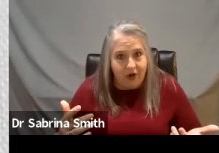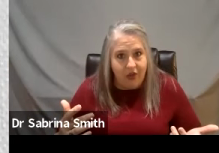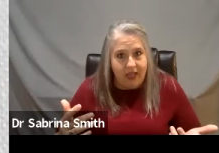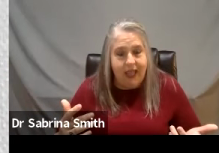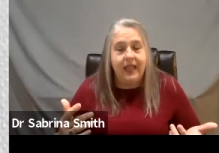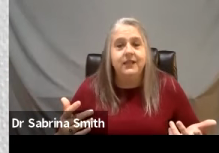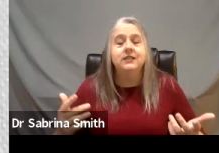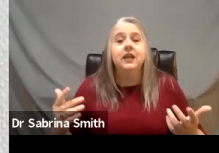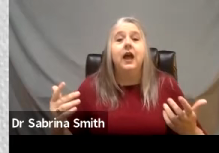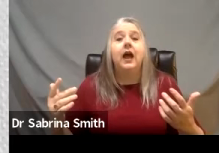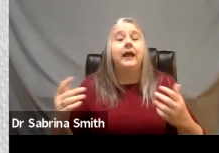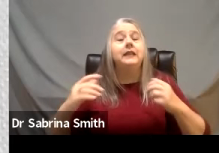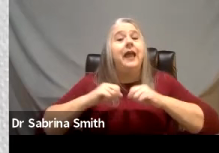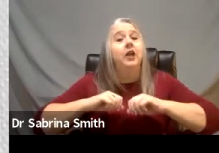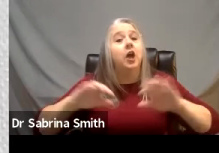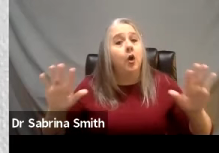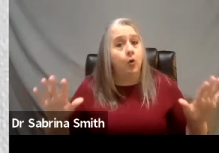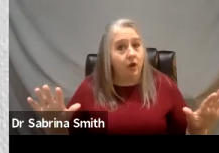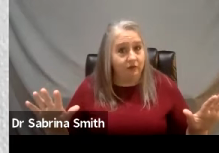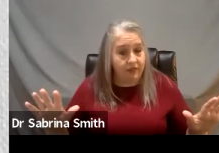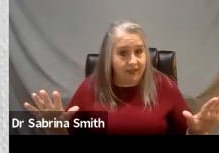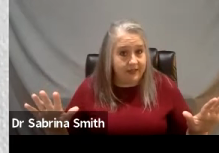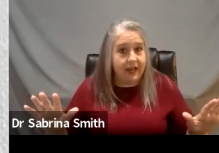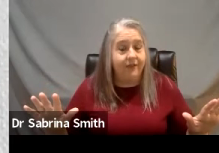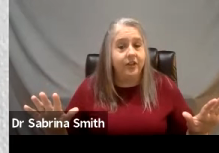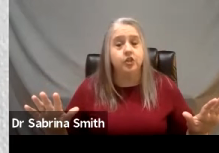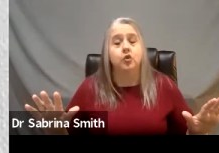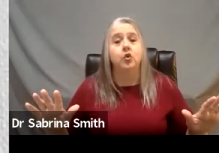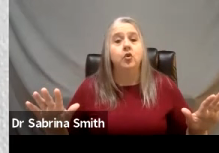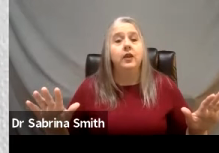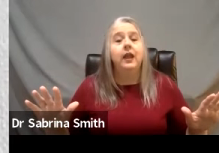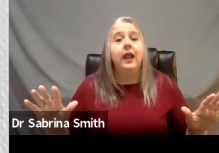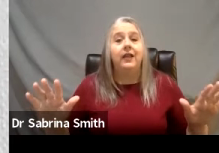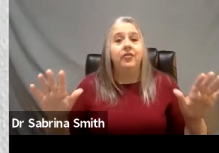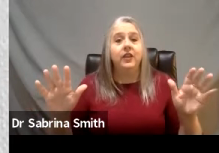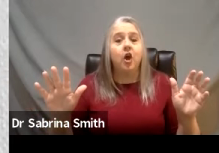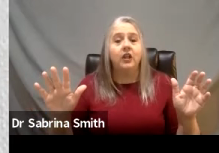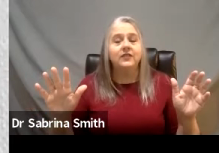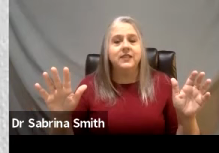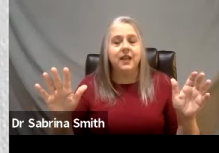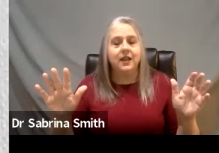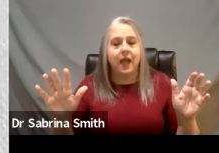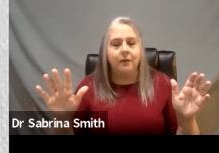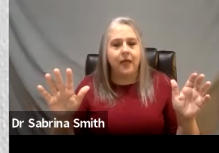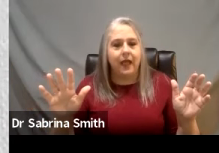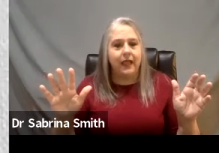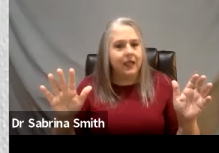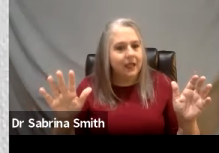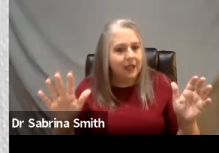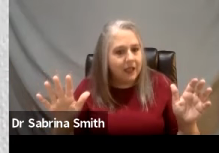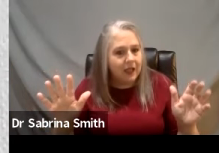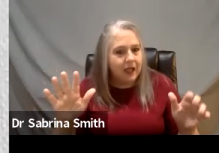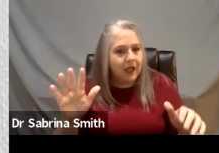there and I let go of the things that I have in control, and then all of a sudden I'm